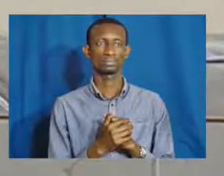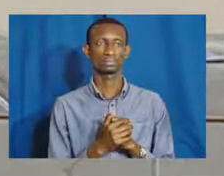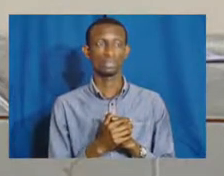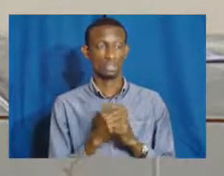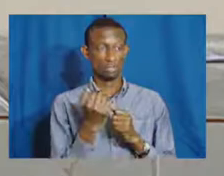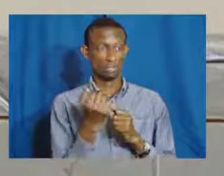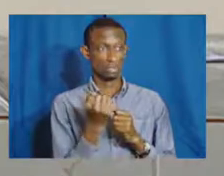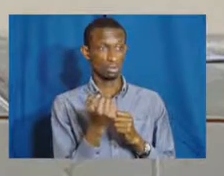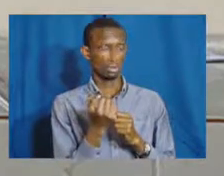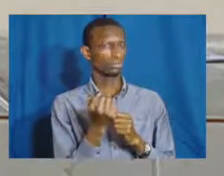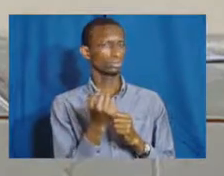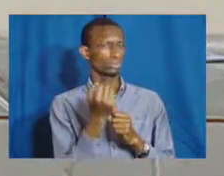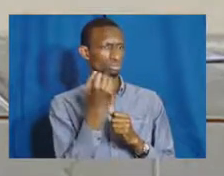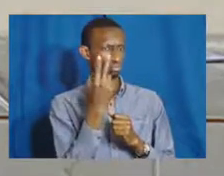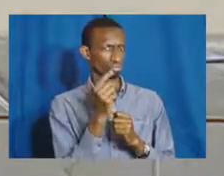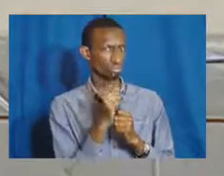to